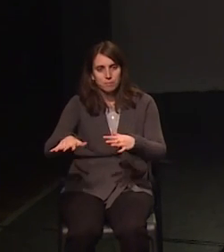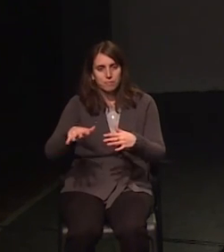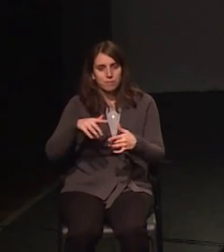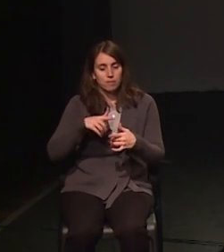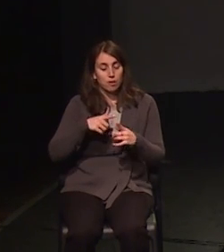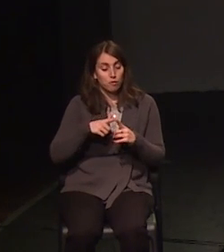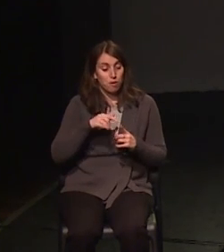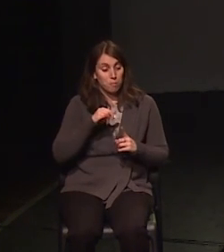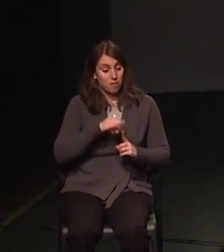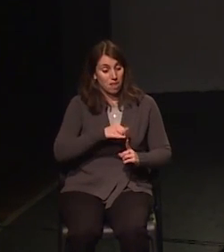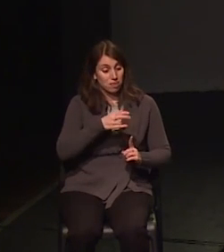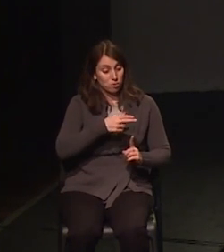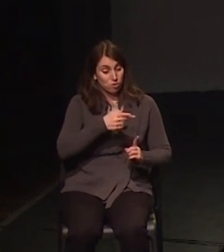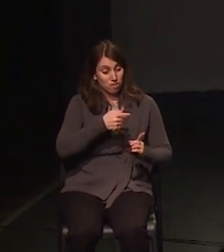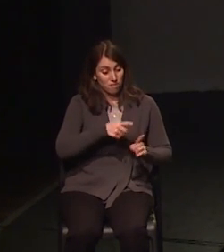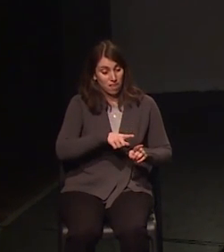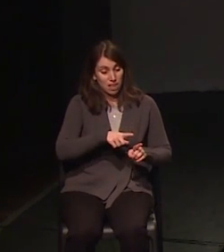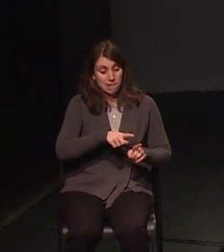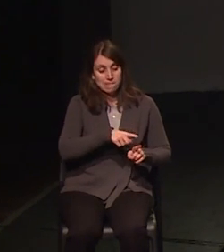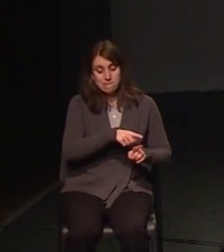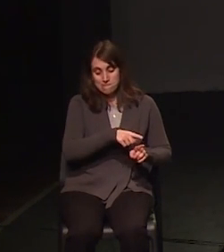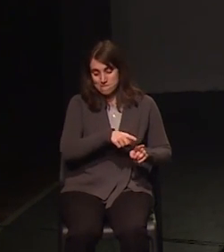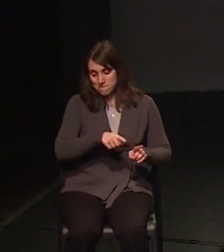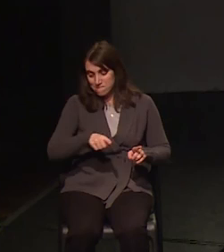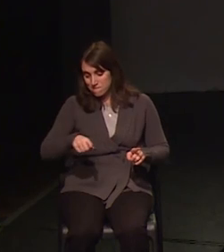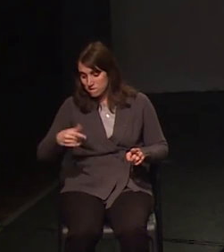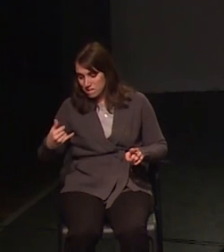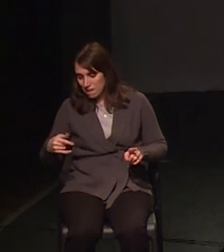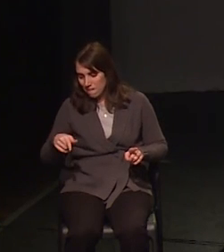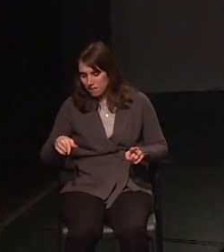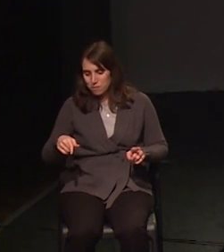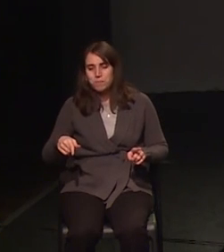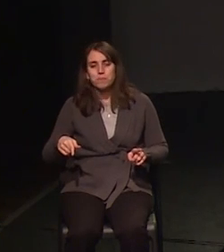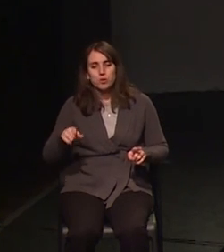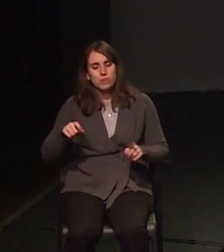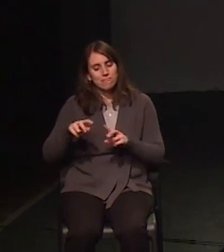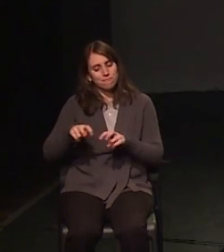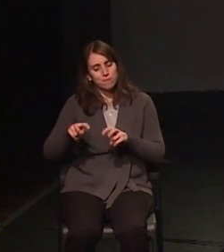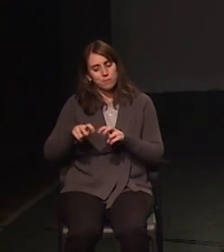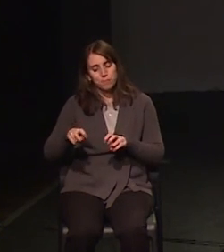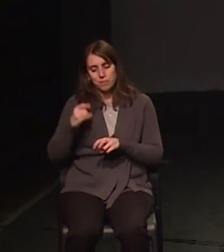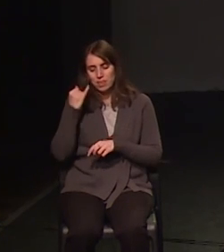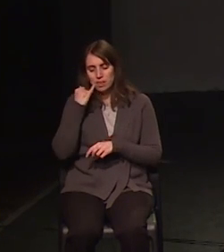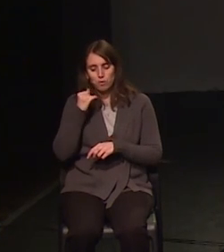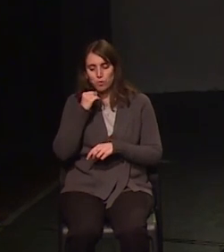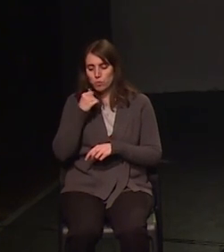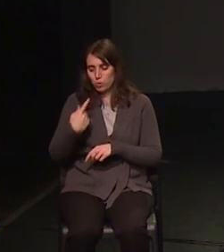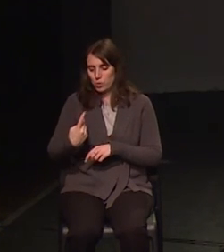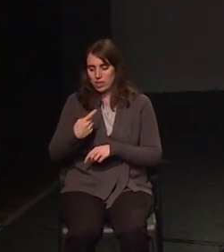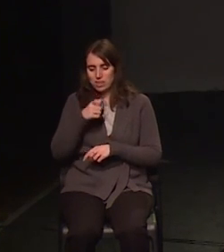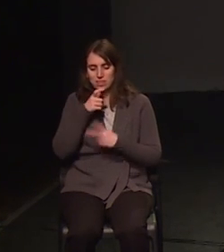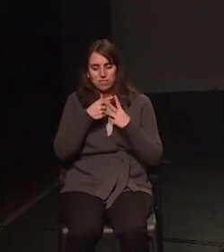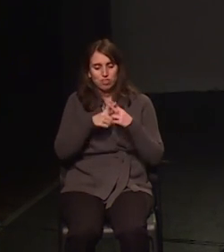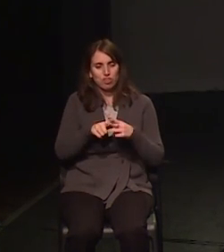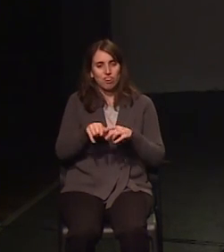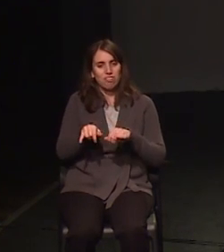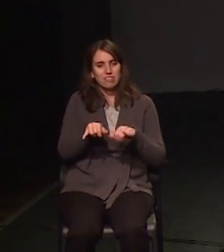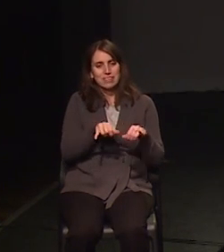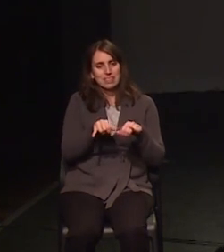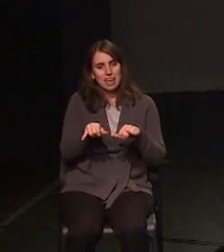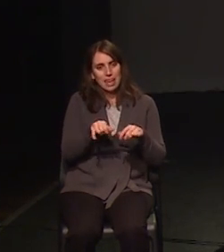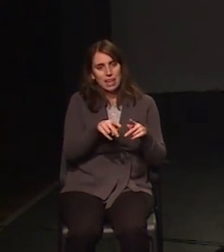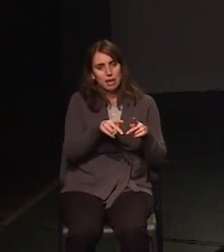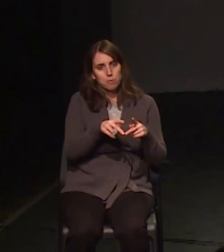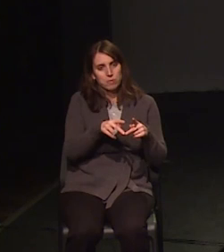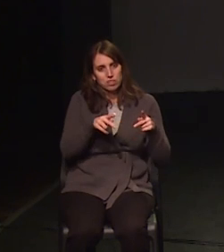idea that if you didn't start at the same place, whatever you do today will likely not take you to the same destination.